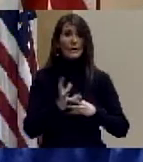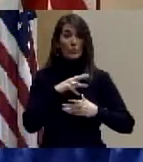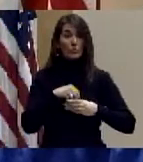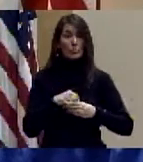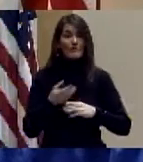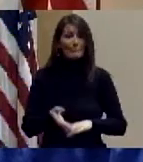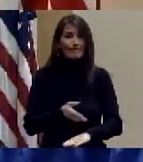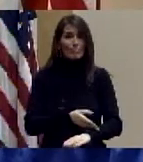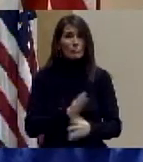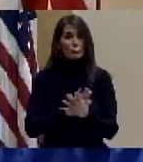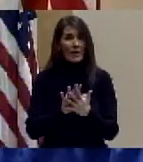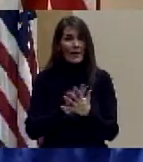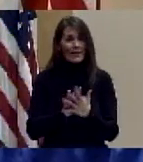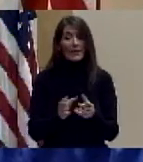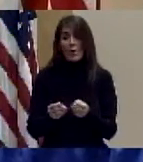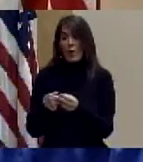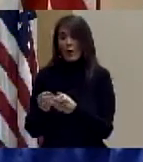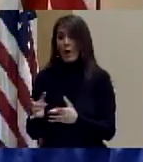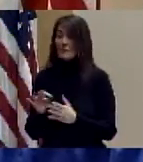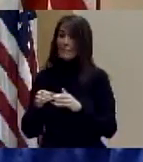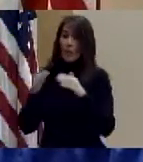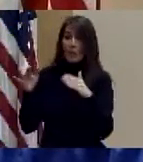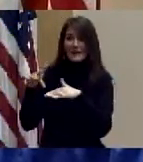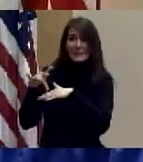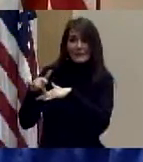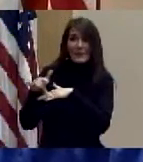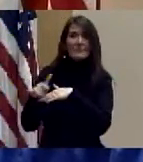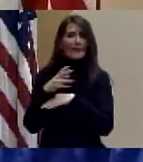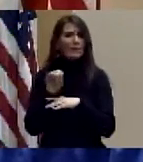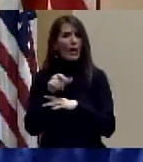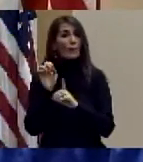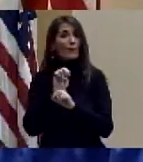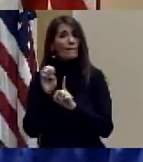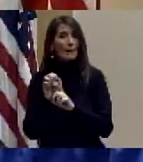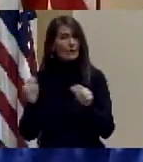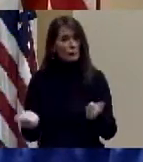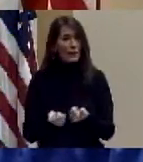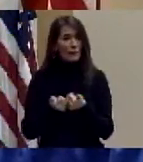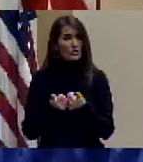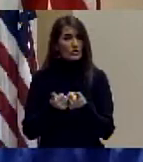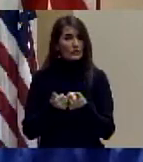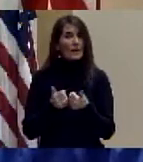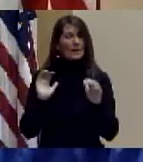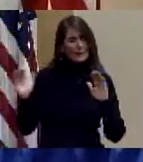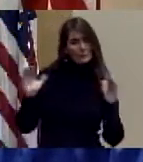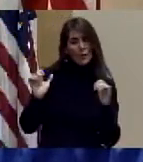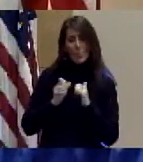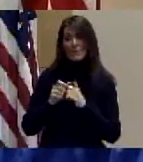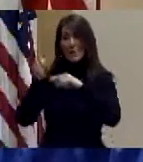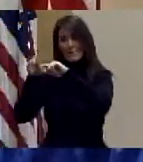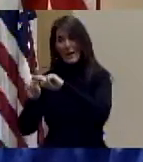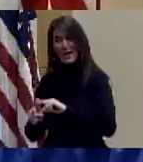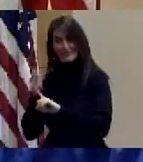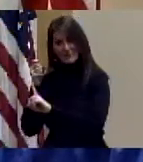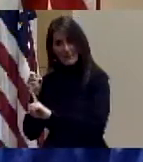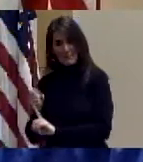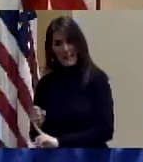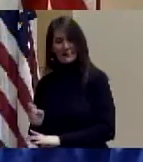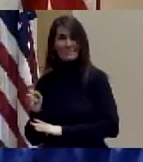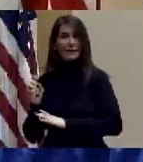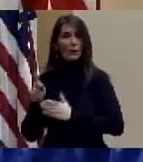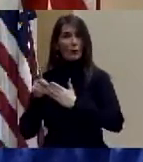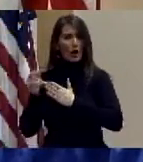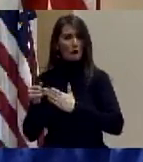traffic, loss of open space, and environmental challenges, against the potential positive impacts of